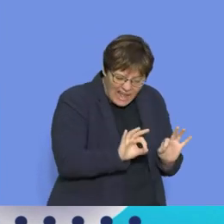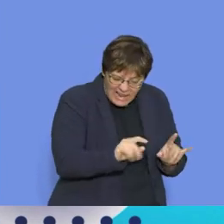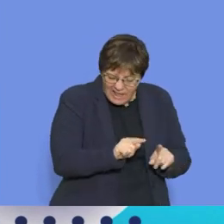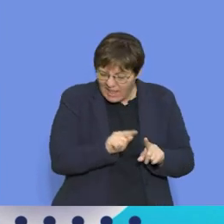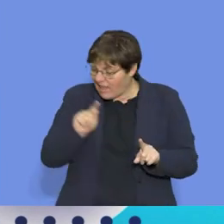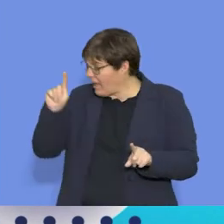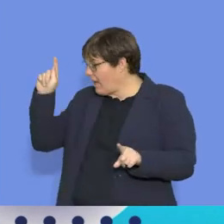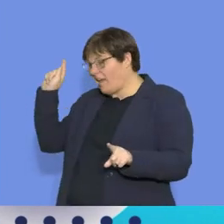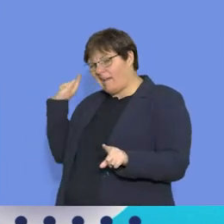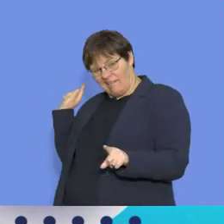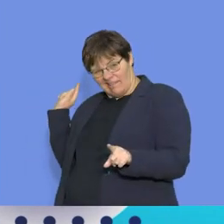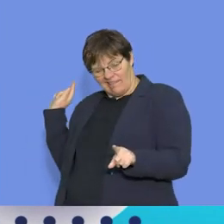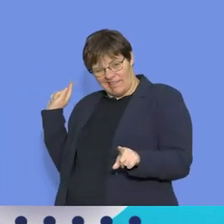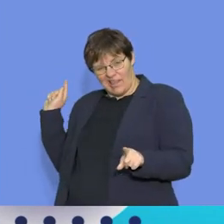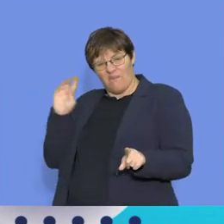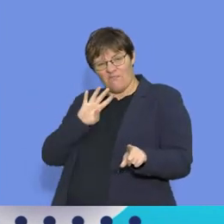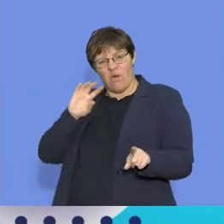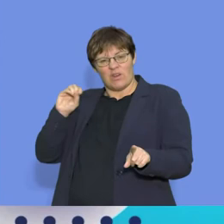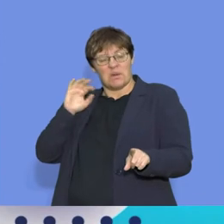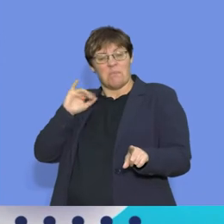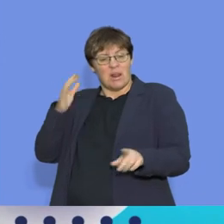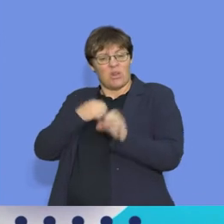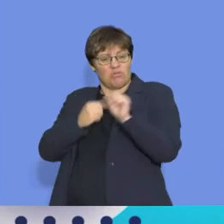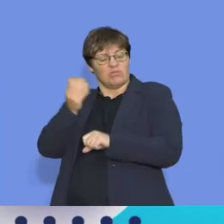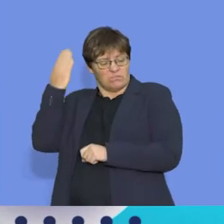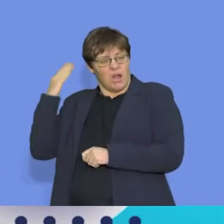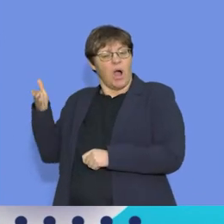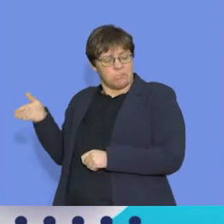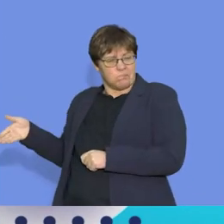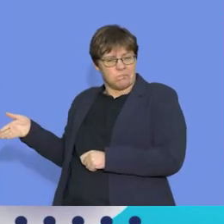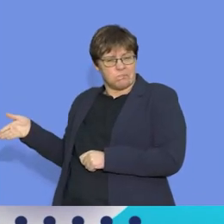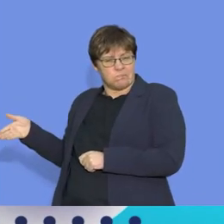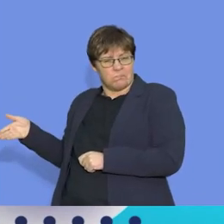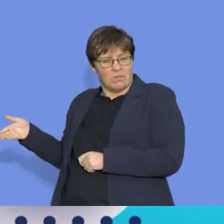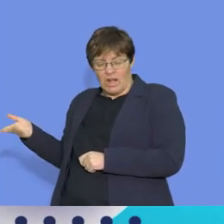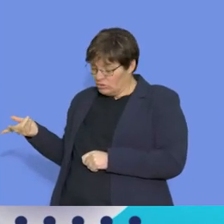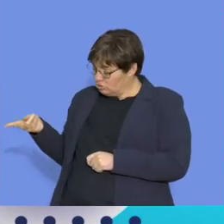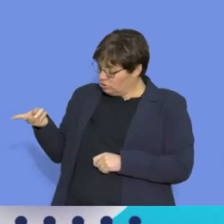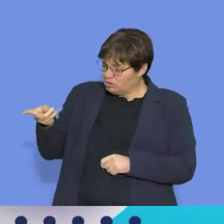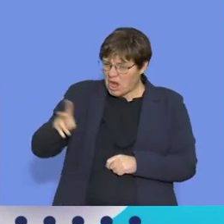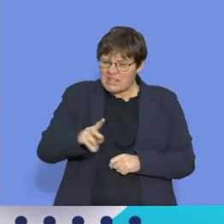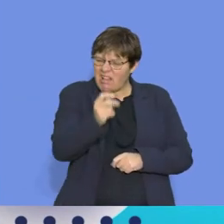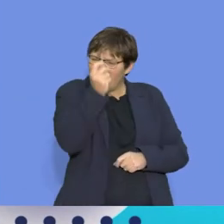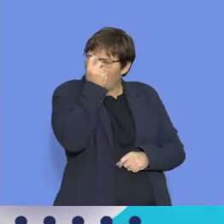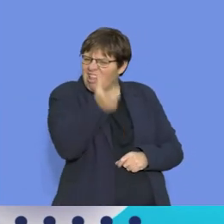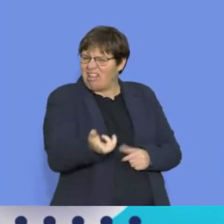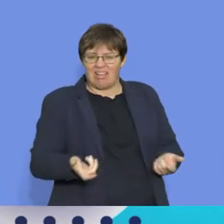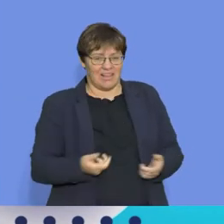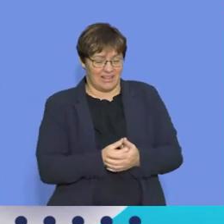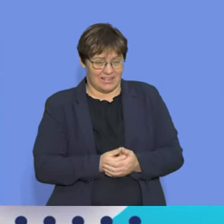the same as fossils found 400 million years ago. They've hardly changed at